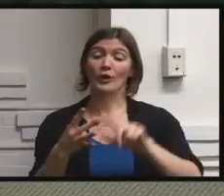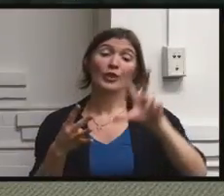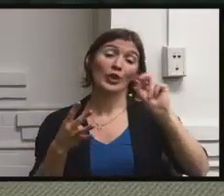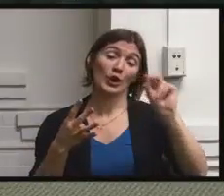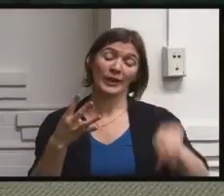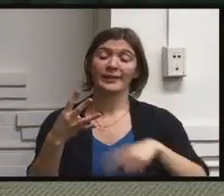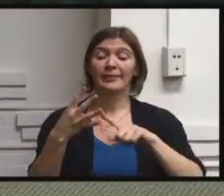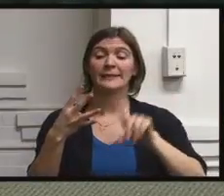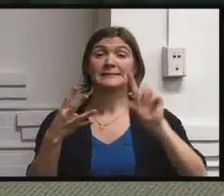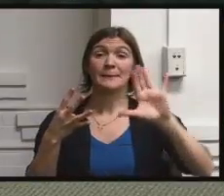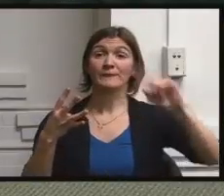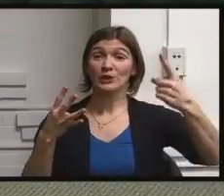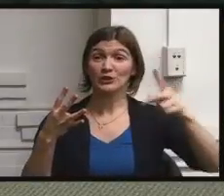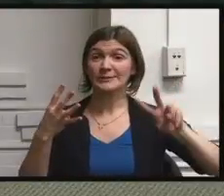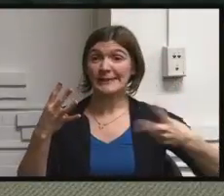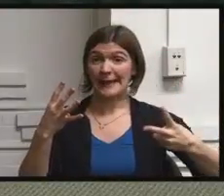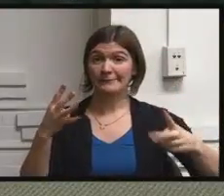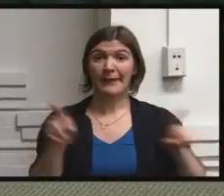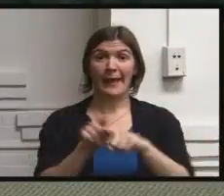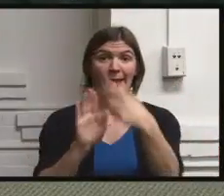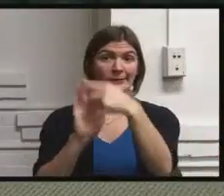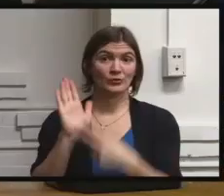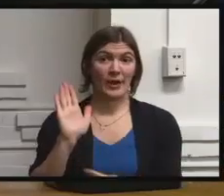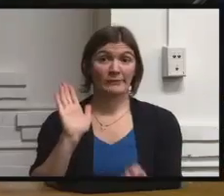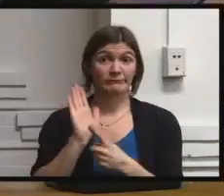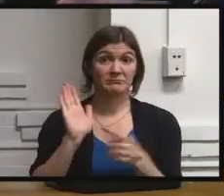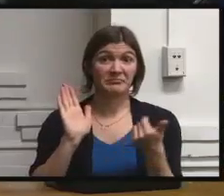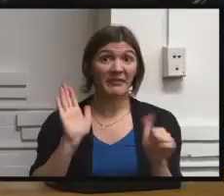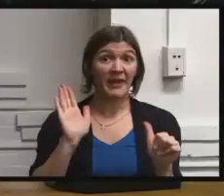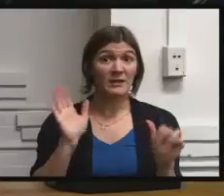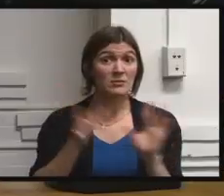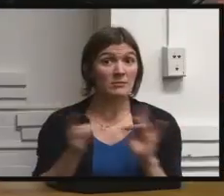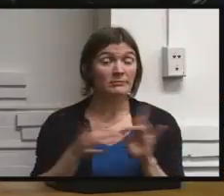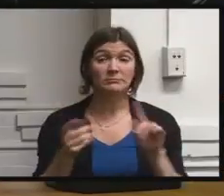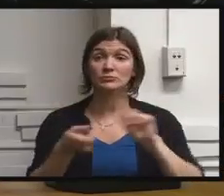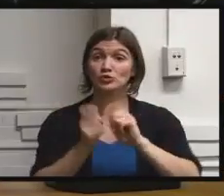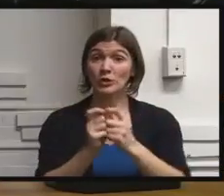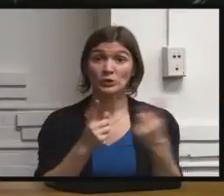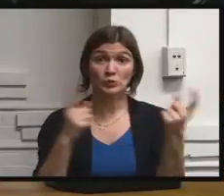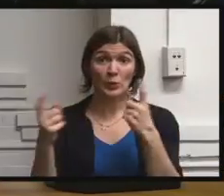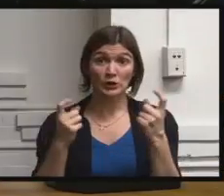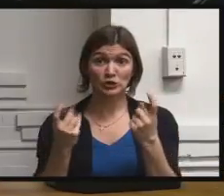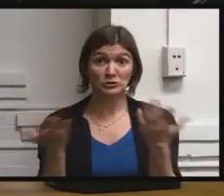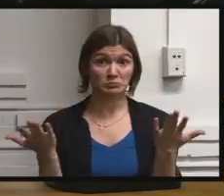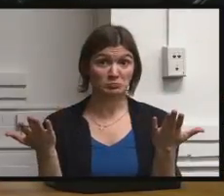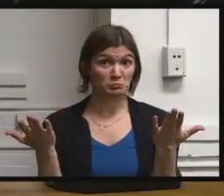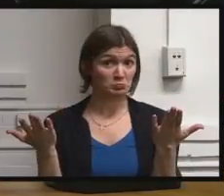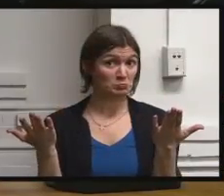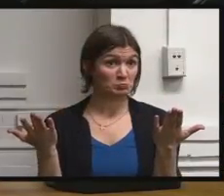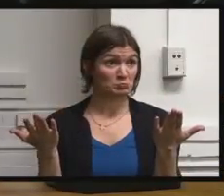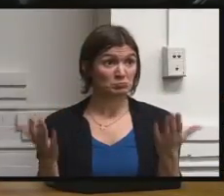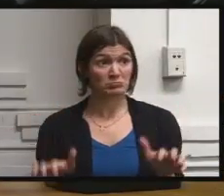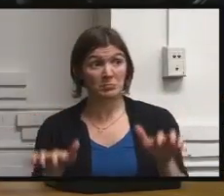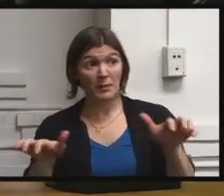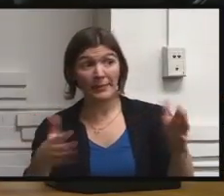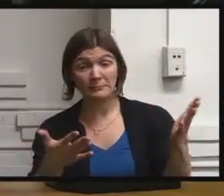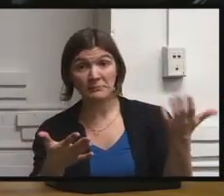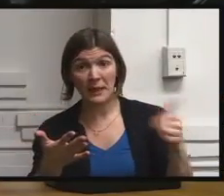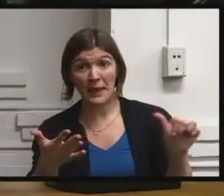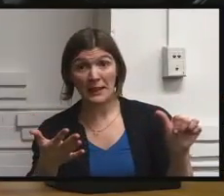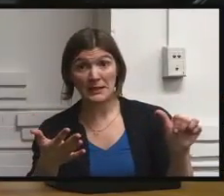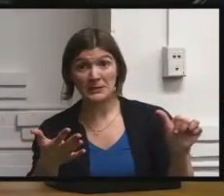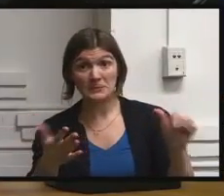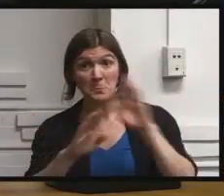30, December 1 and 2 as presented. Any comments or questions from anybody on board? From anybody who's in